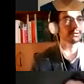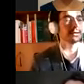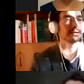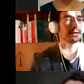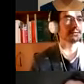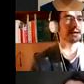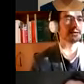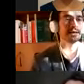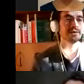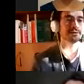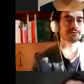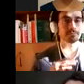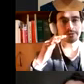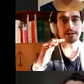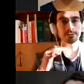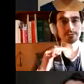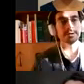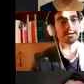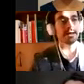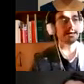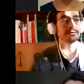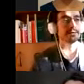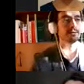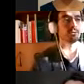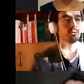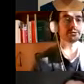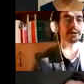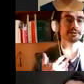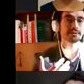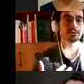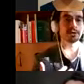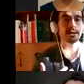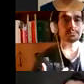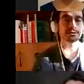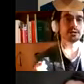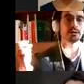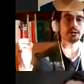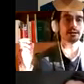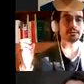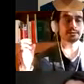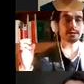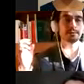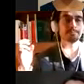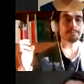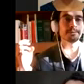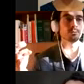road that are elevated from the ground. And when the rainy season comes,